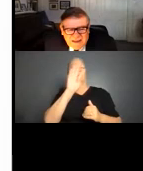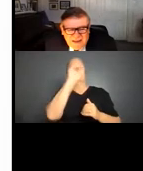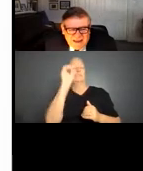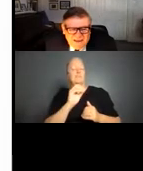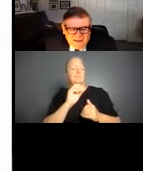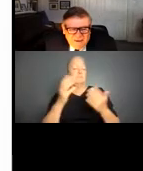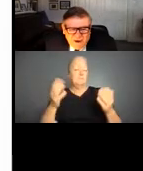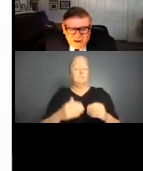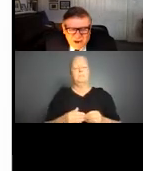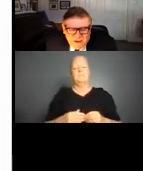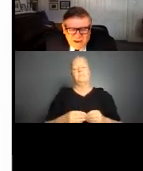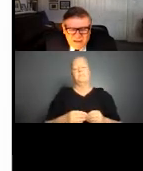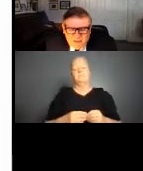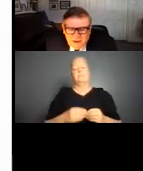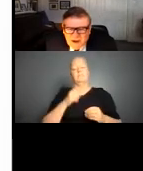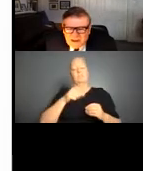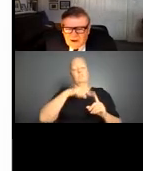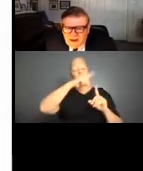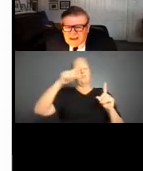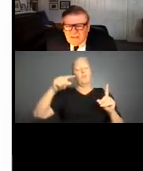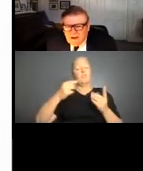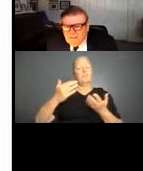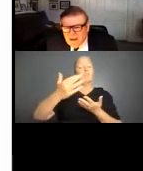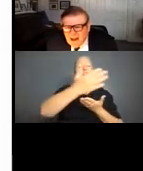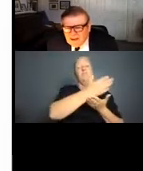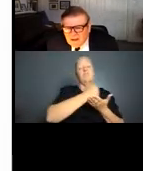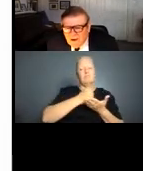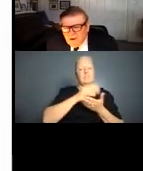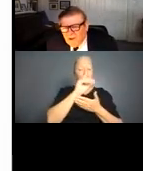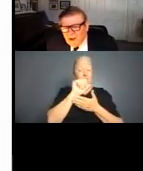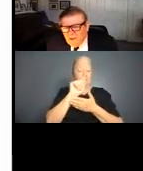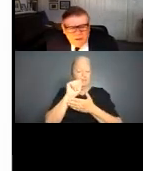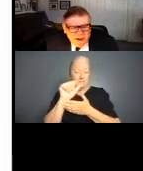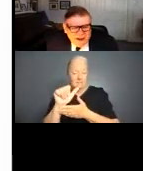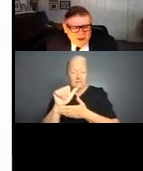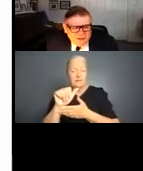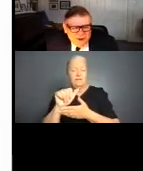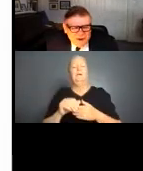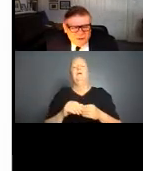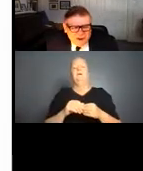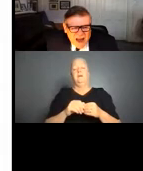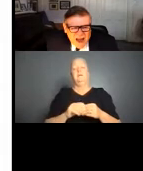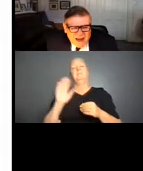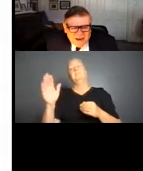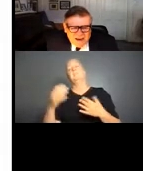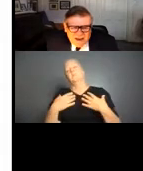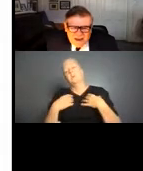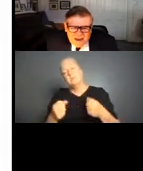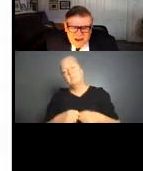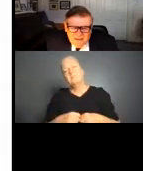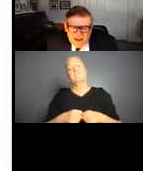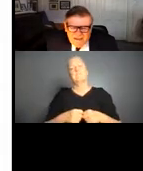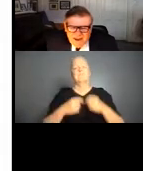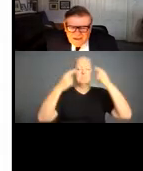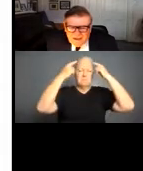Compared to data from October, disabled people experience similar impacts on their well-being and health, with a slightly increase in